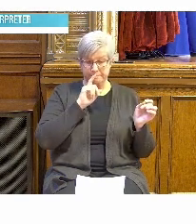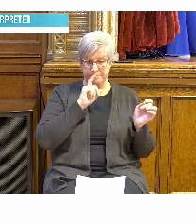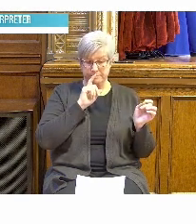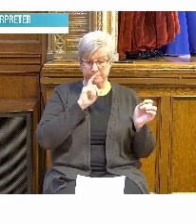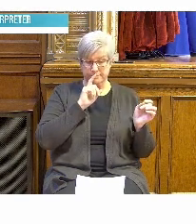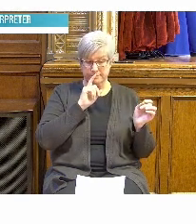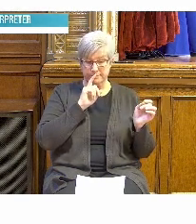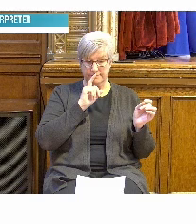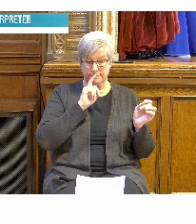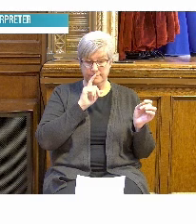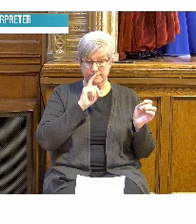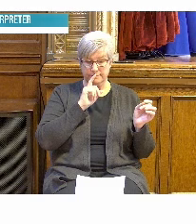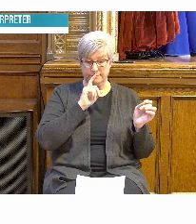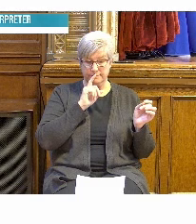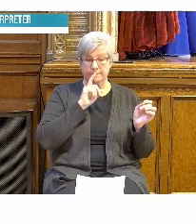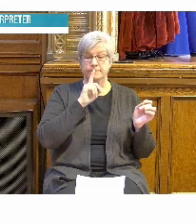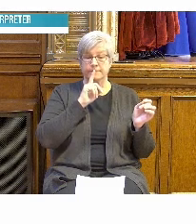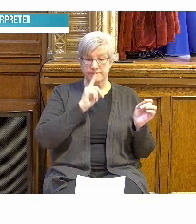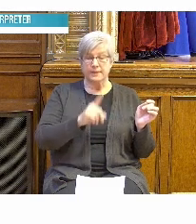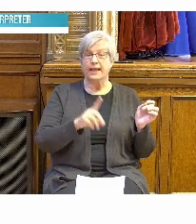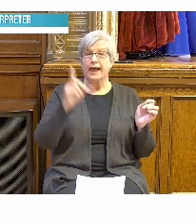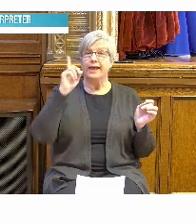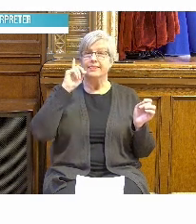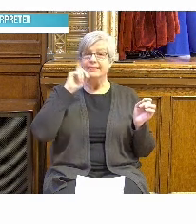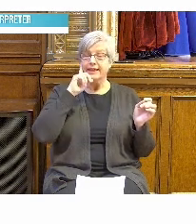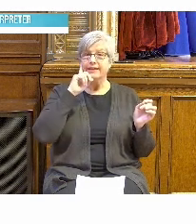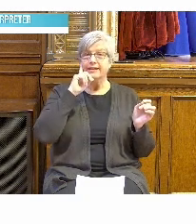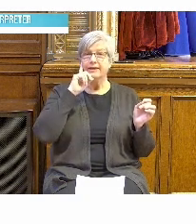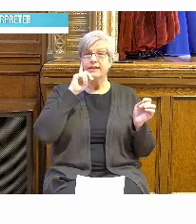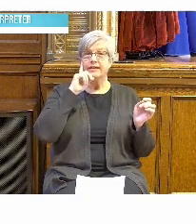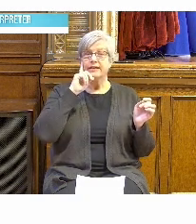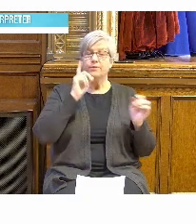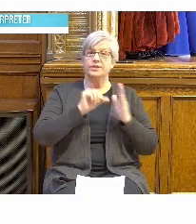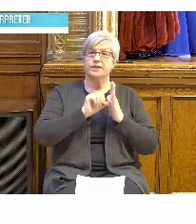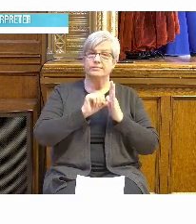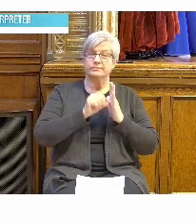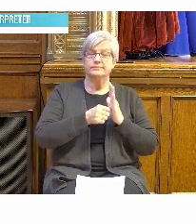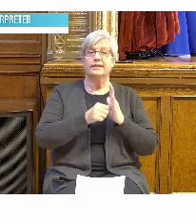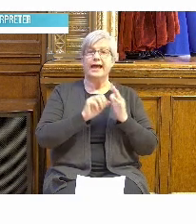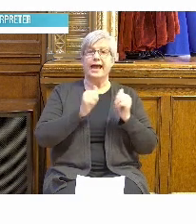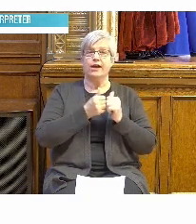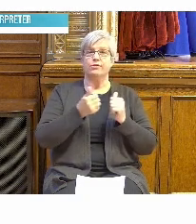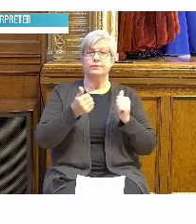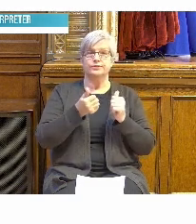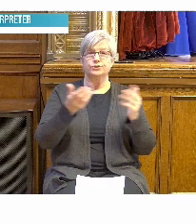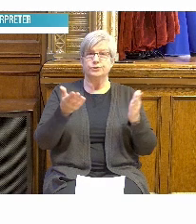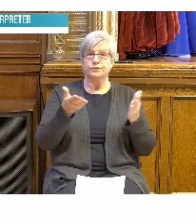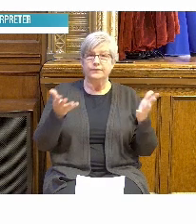I think the emphasis should be more on how do we facilitate and